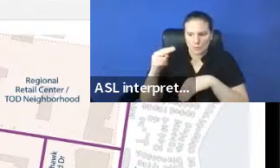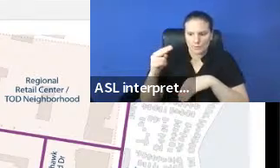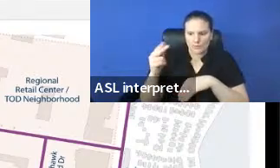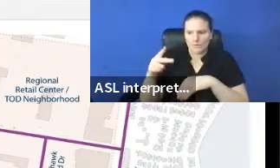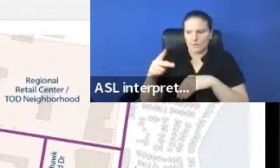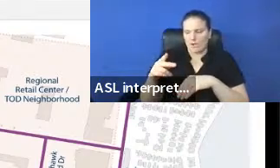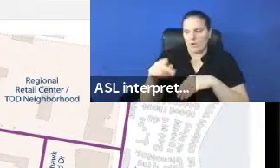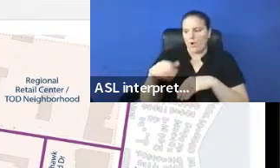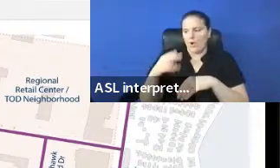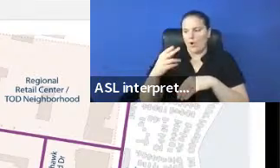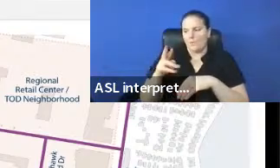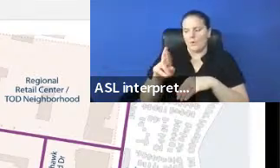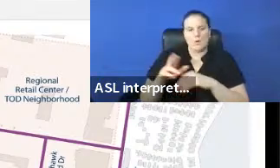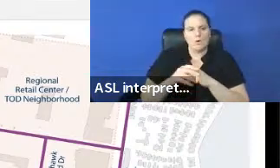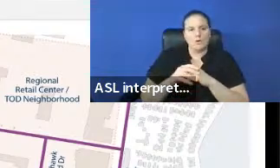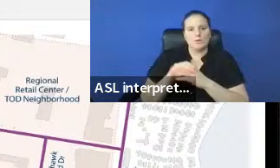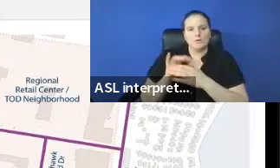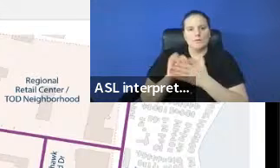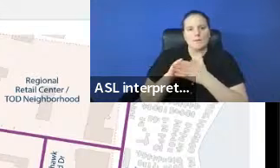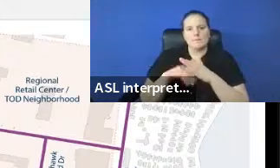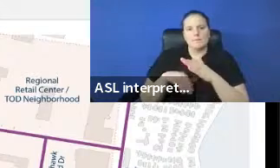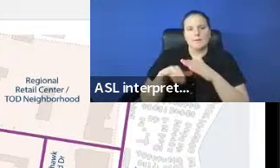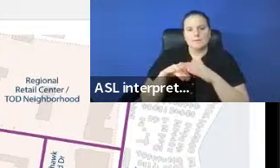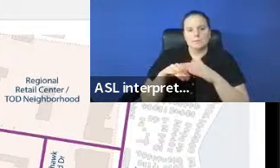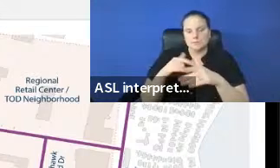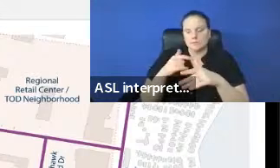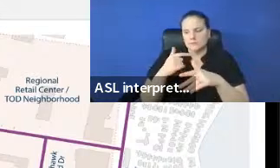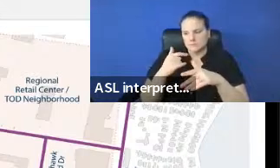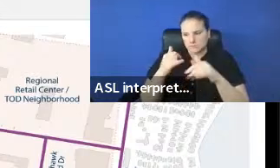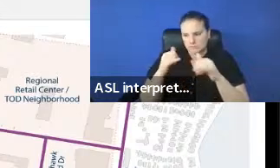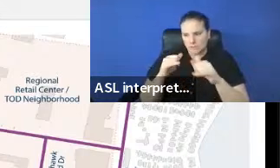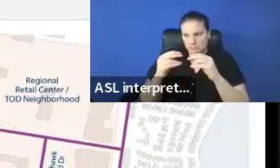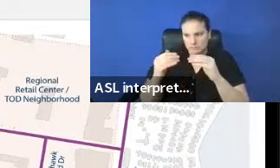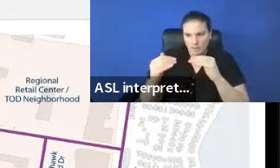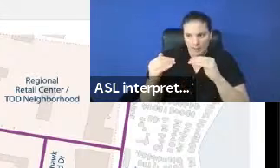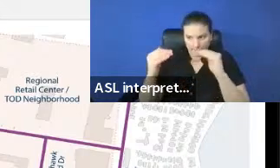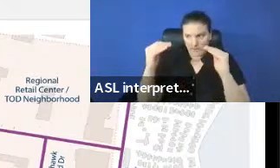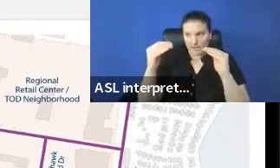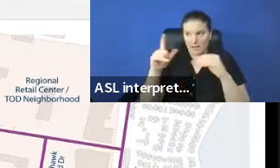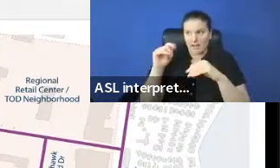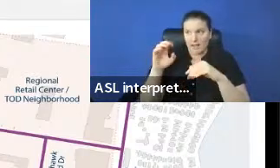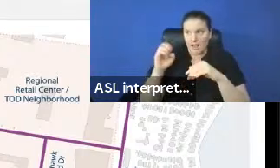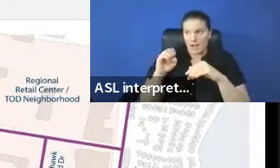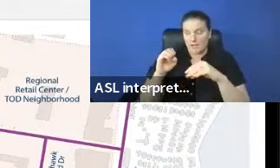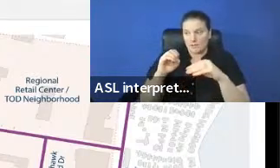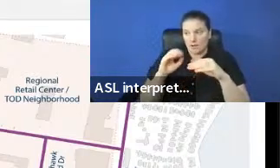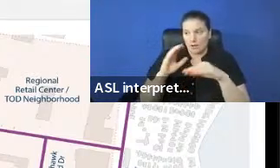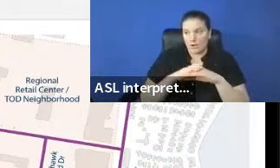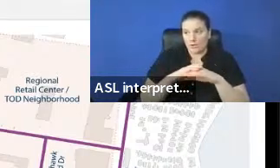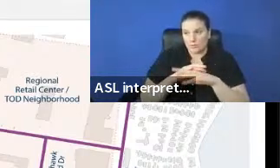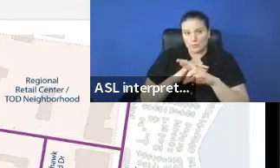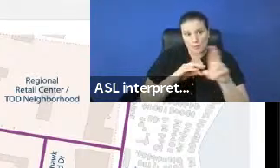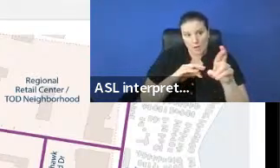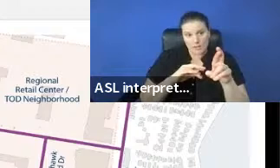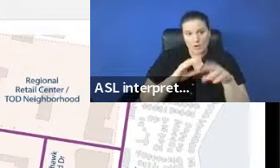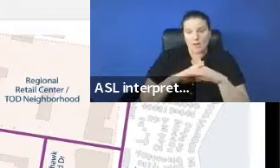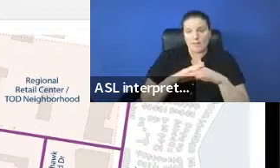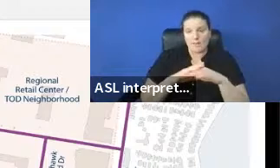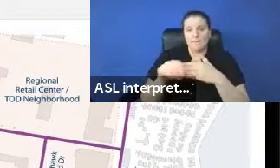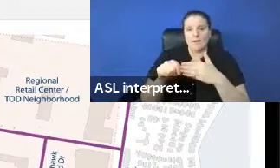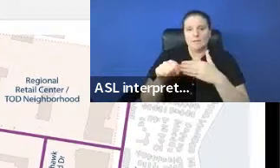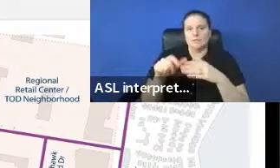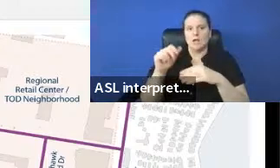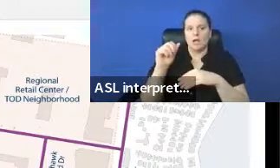And it basically would stay elevated. So the line moving to the right of the page, ending in the